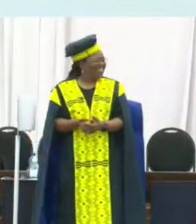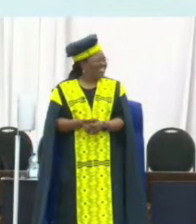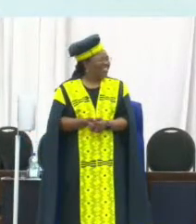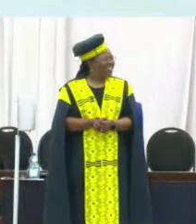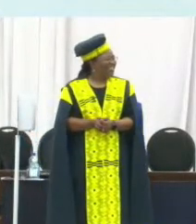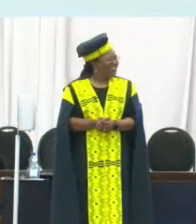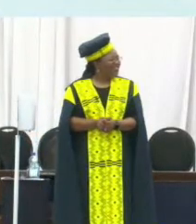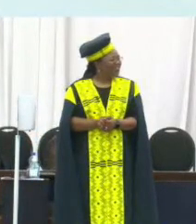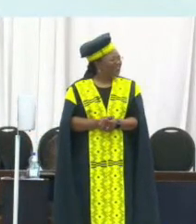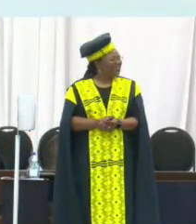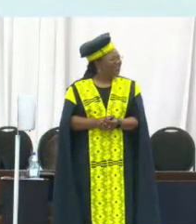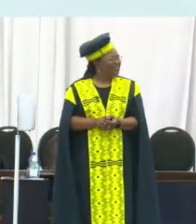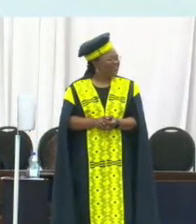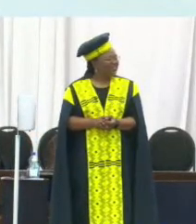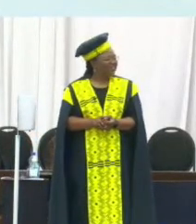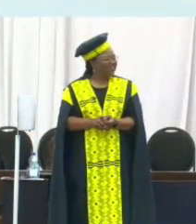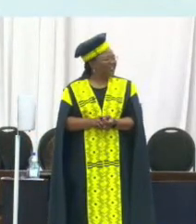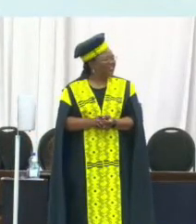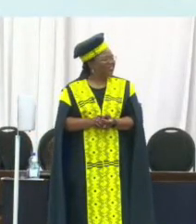Okay.